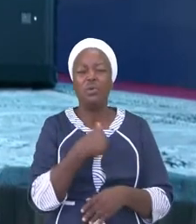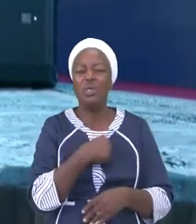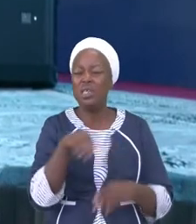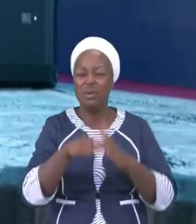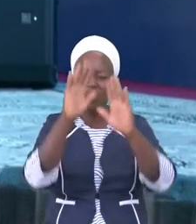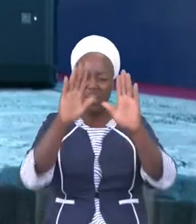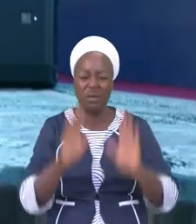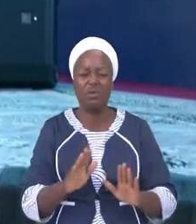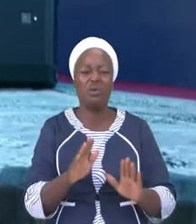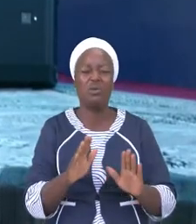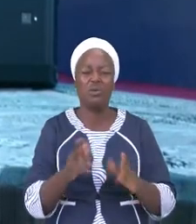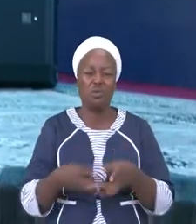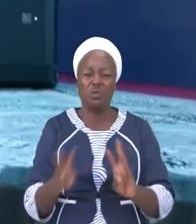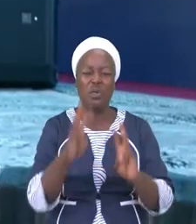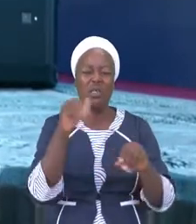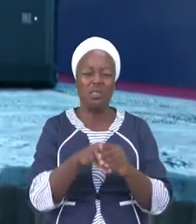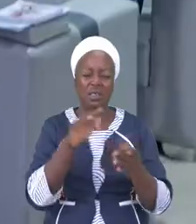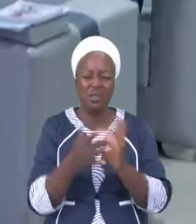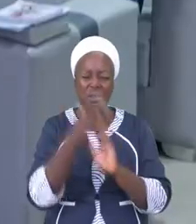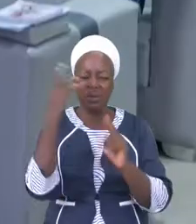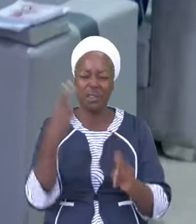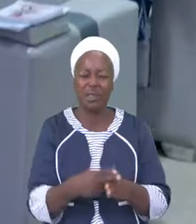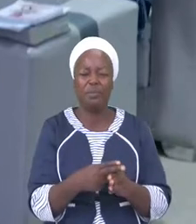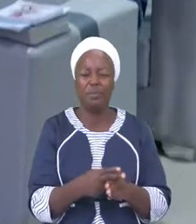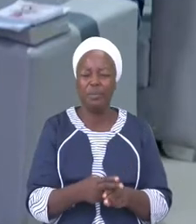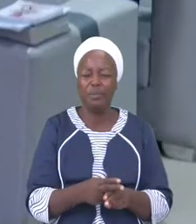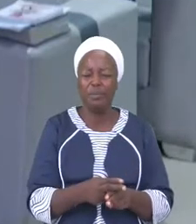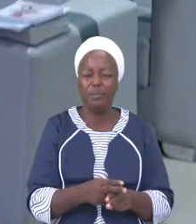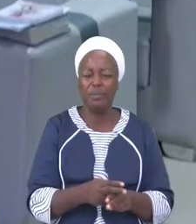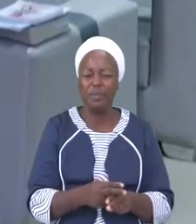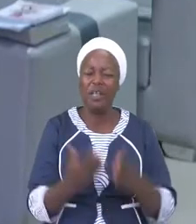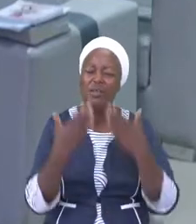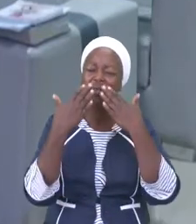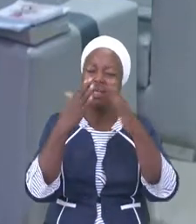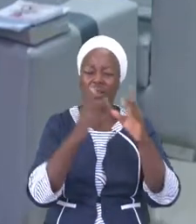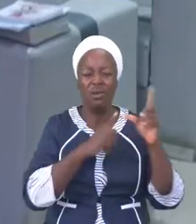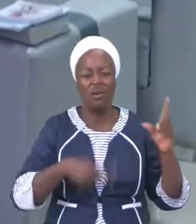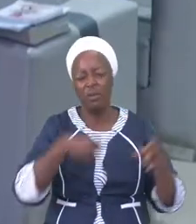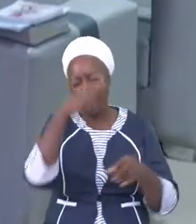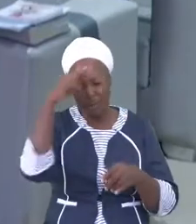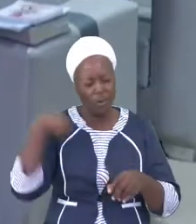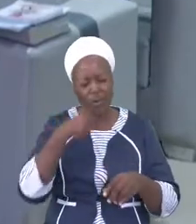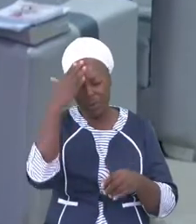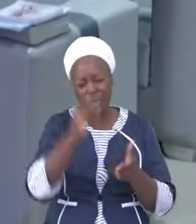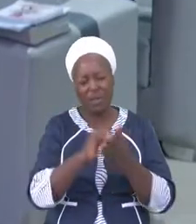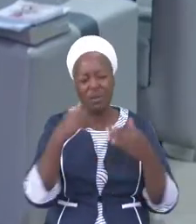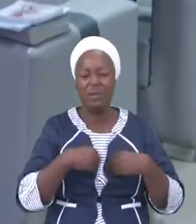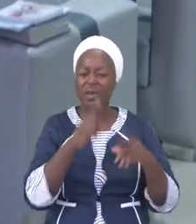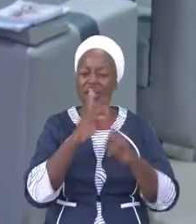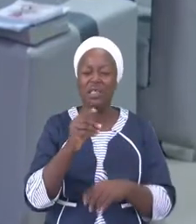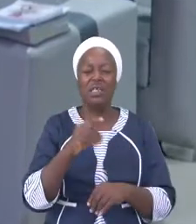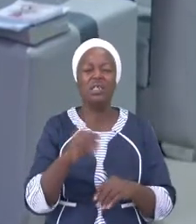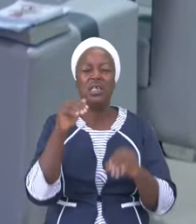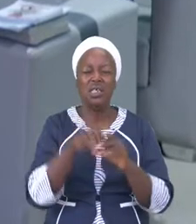miraculous wonders in Jesus' name. Thank you, Lord, because we know you have answered. In